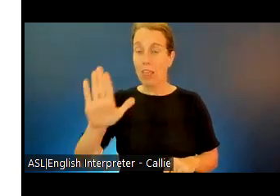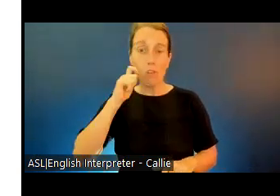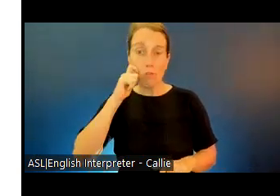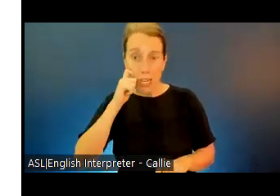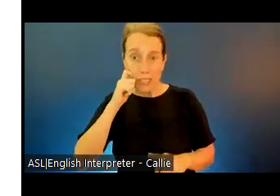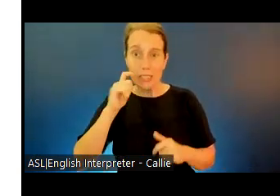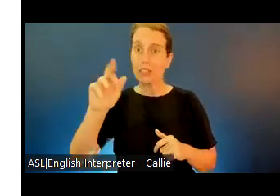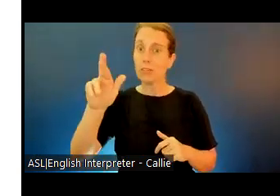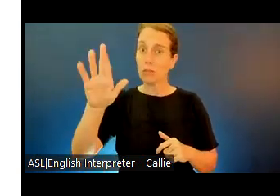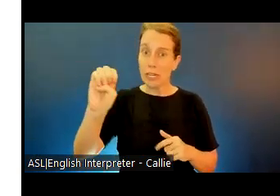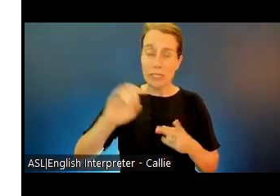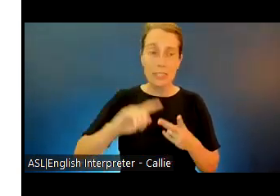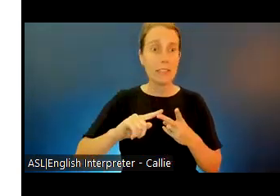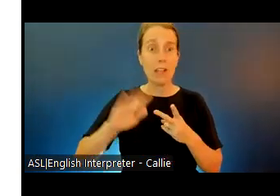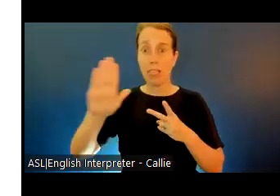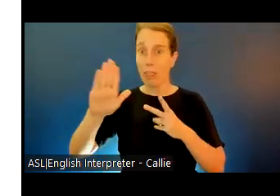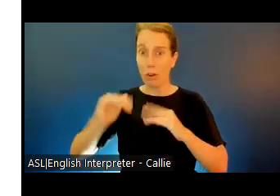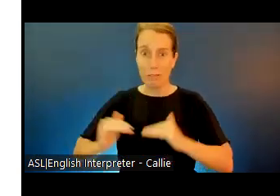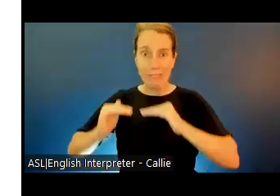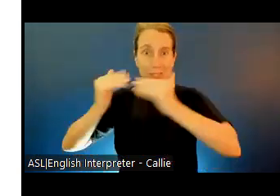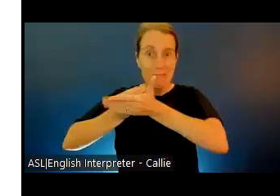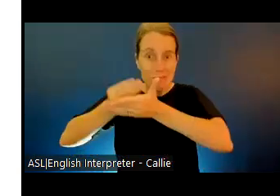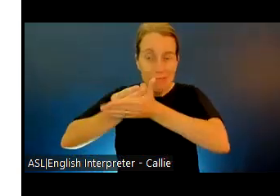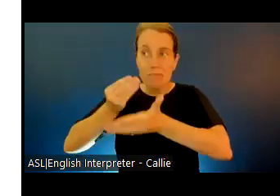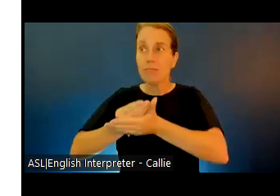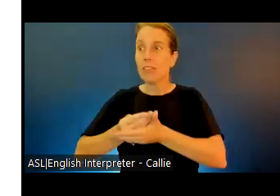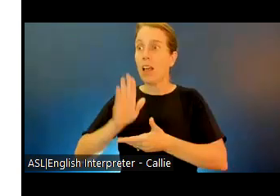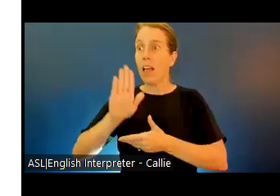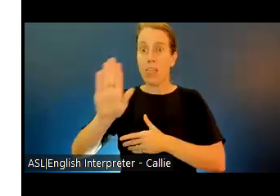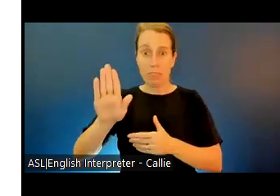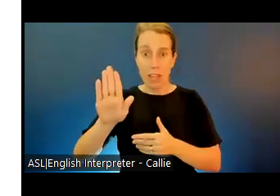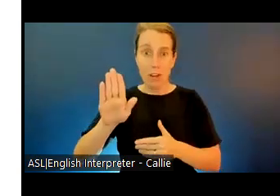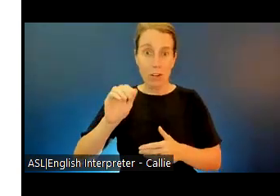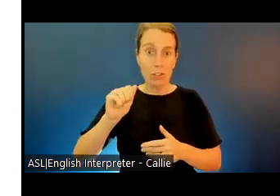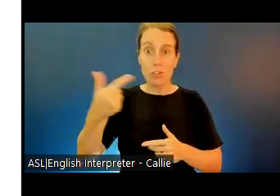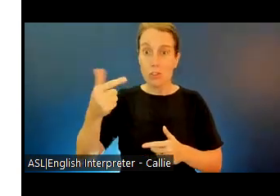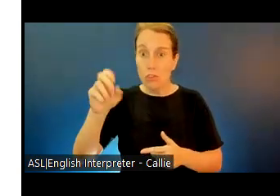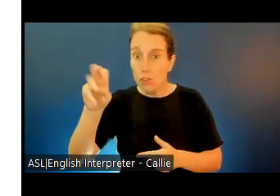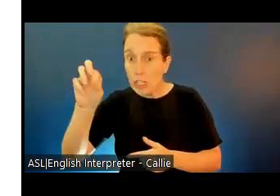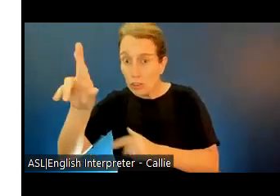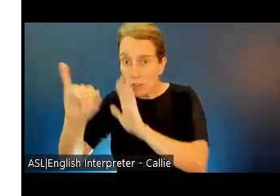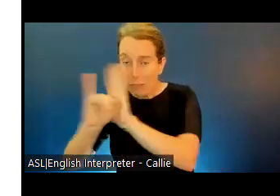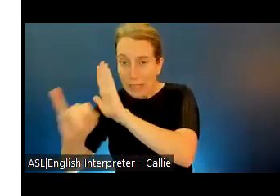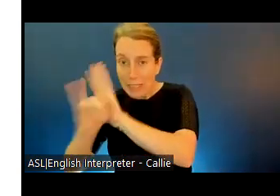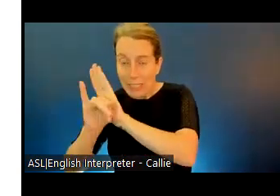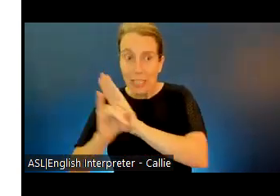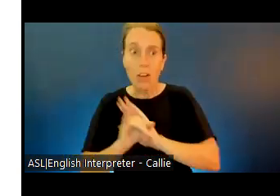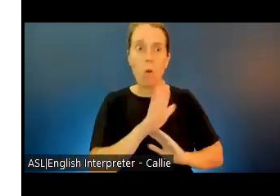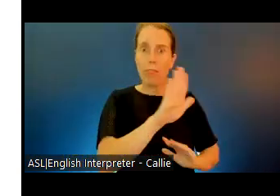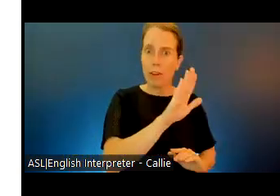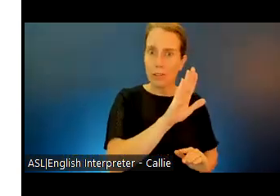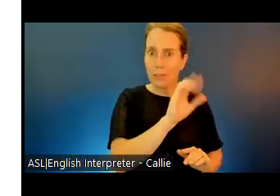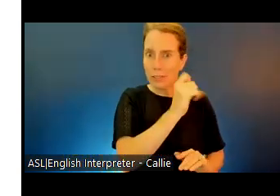or sex. And that includes sexual orientation or gender identity, or a combination of